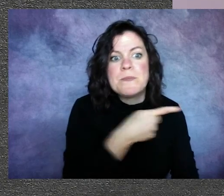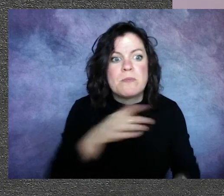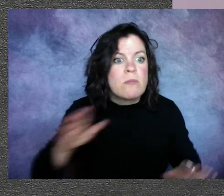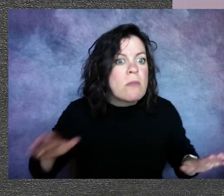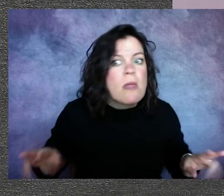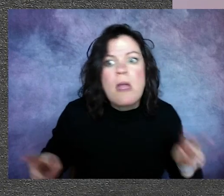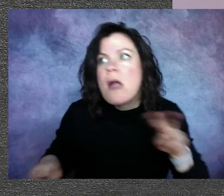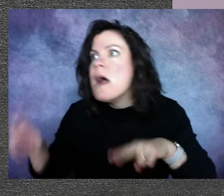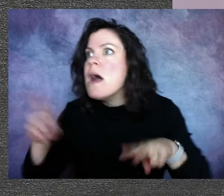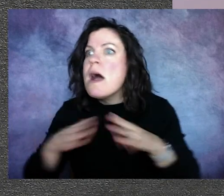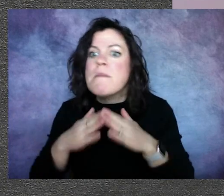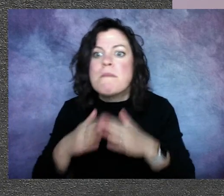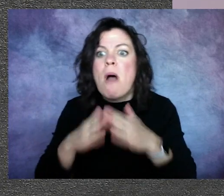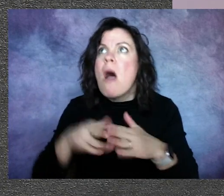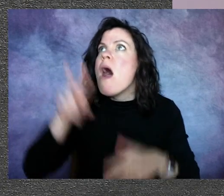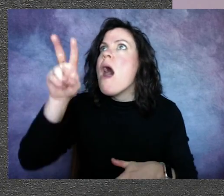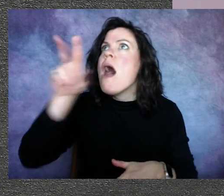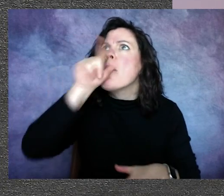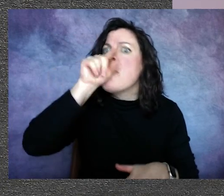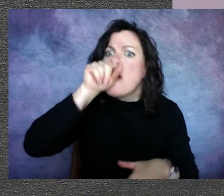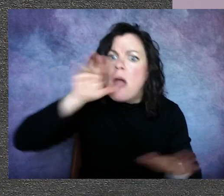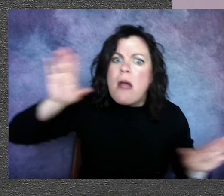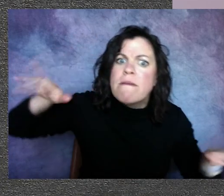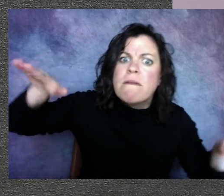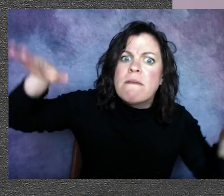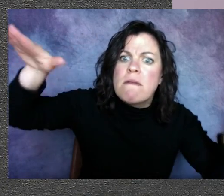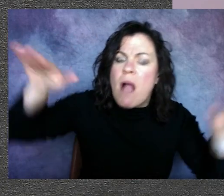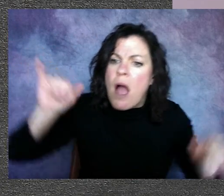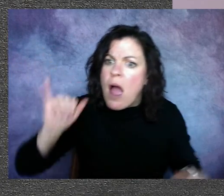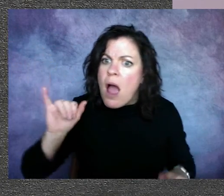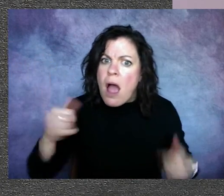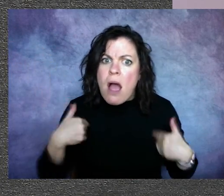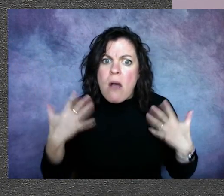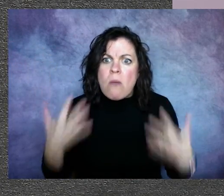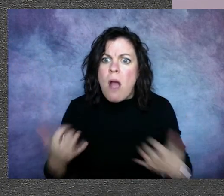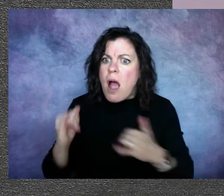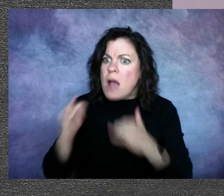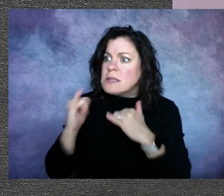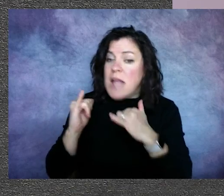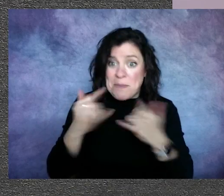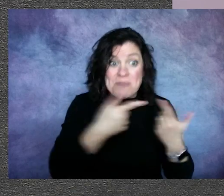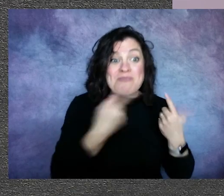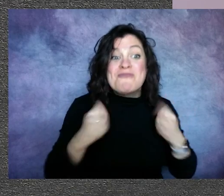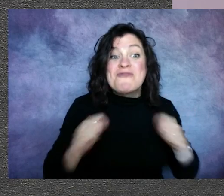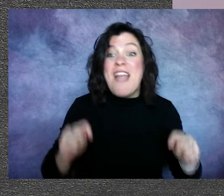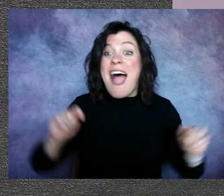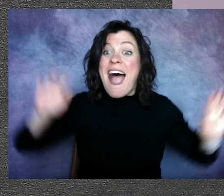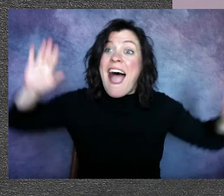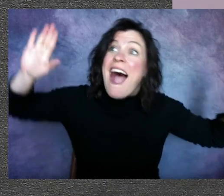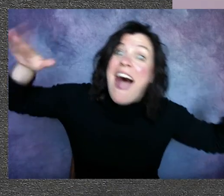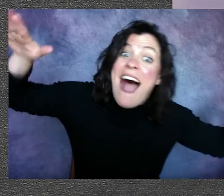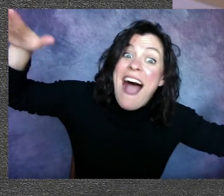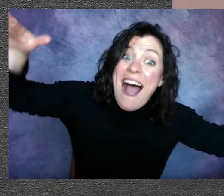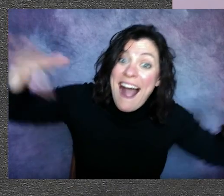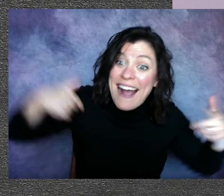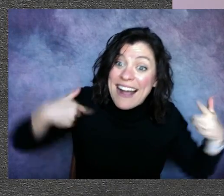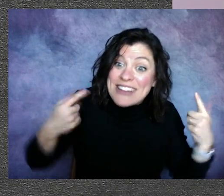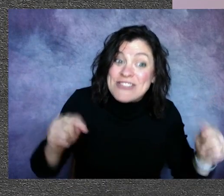how they could fly. He was very curious. Finally, he had a try. It looked easy,